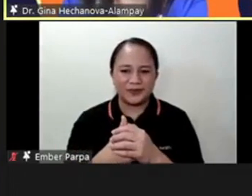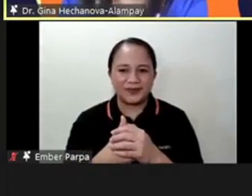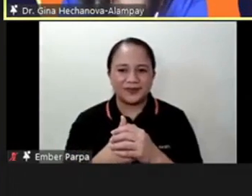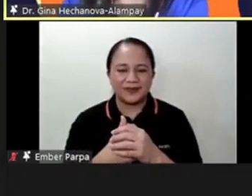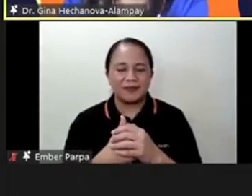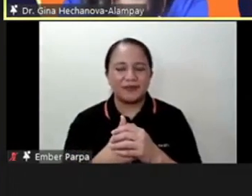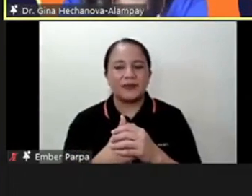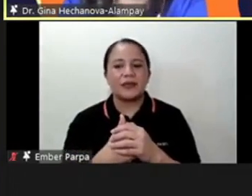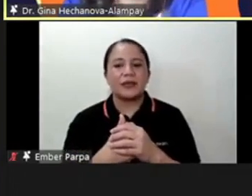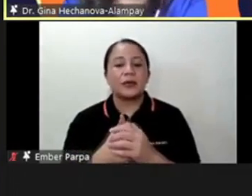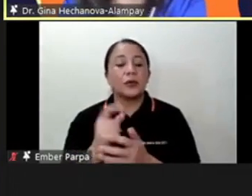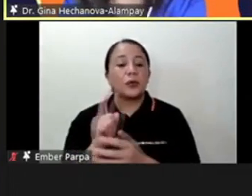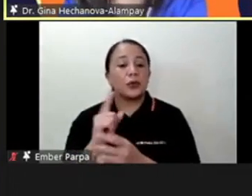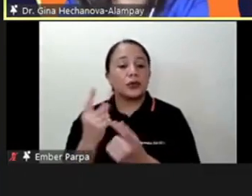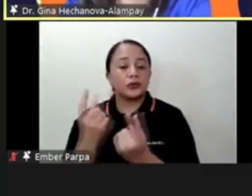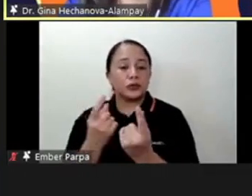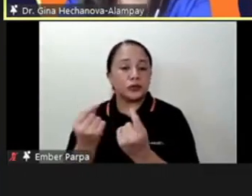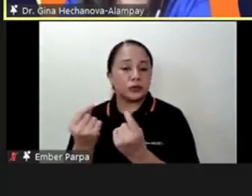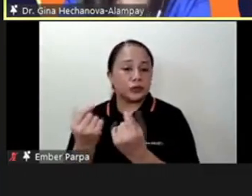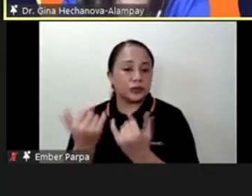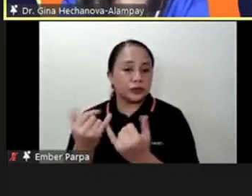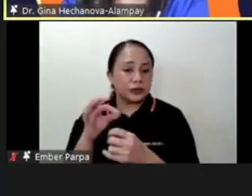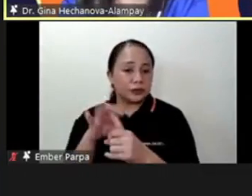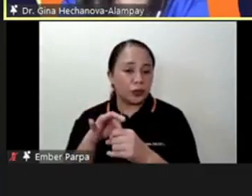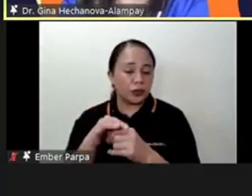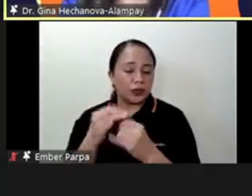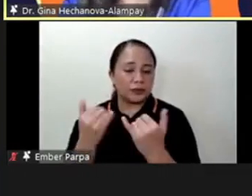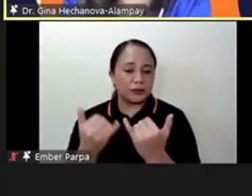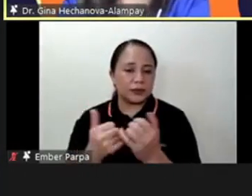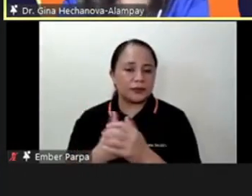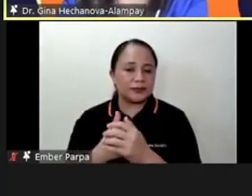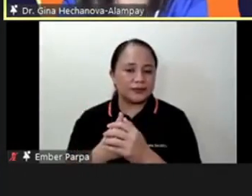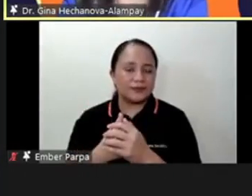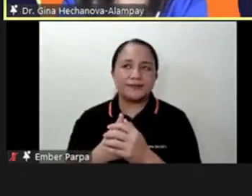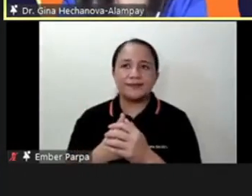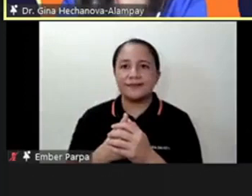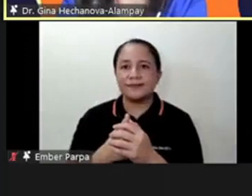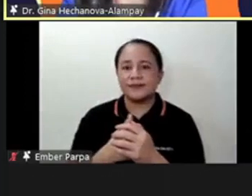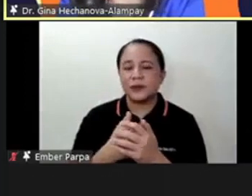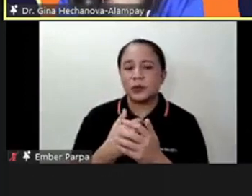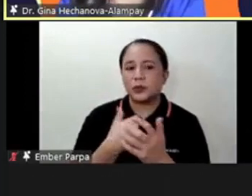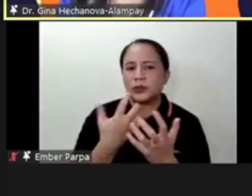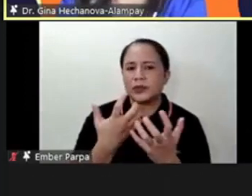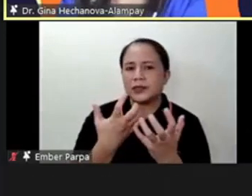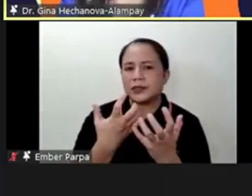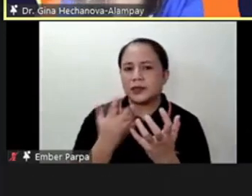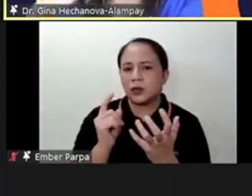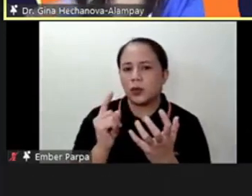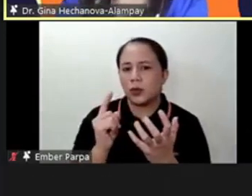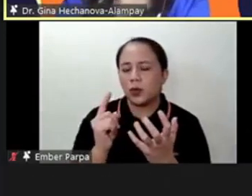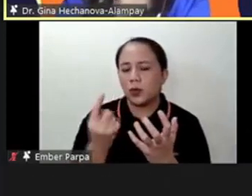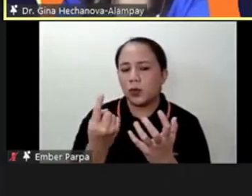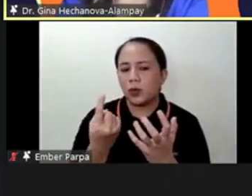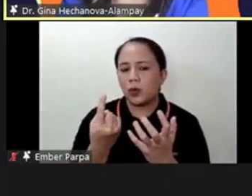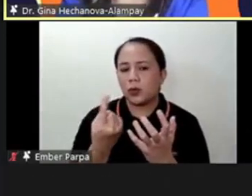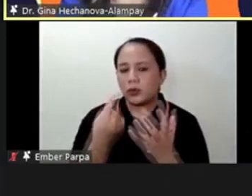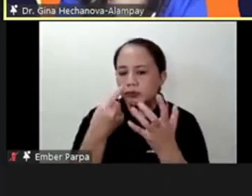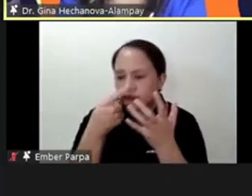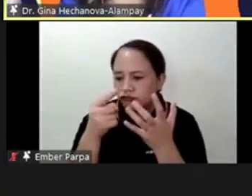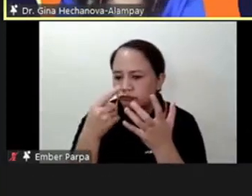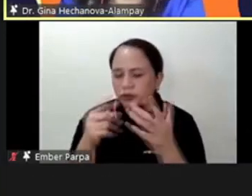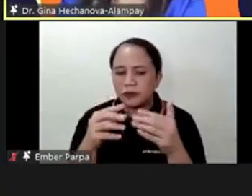So what we do here in this program is we just go through each